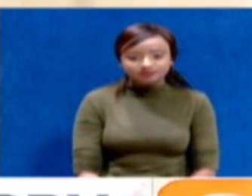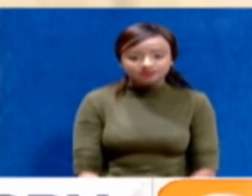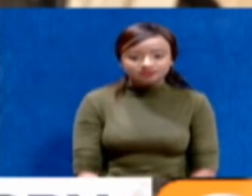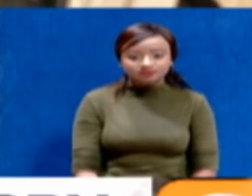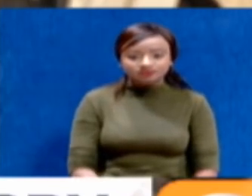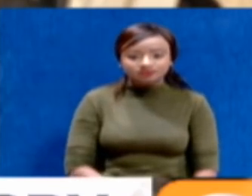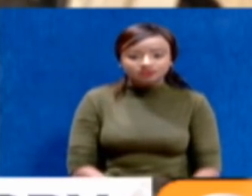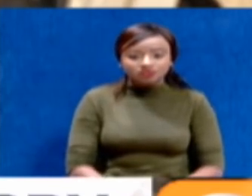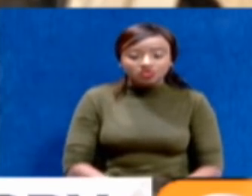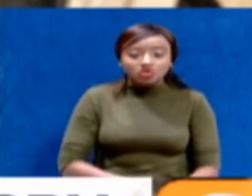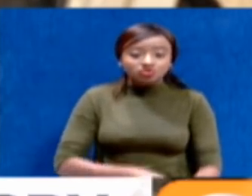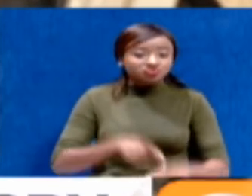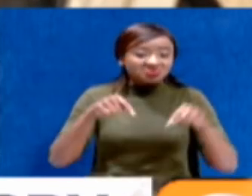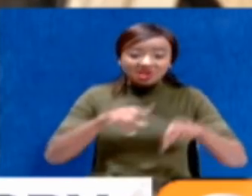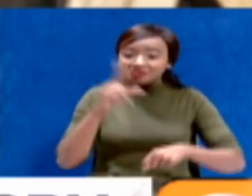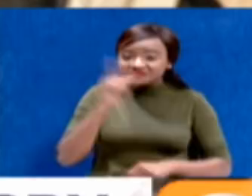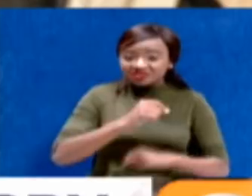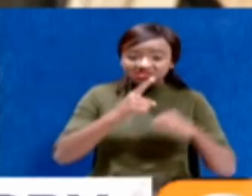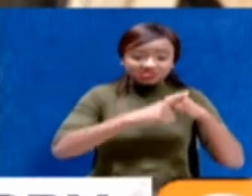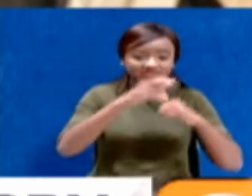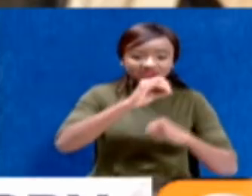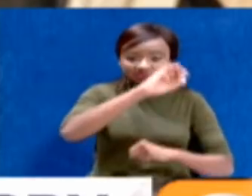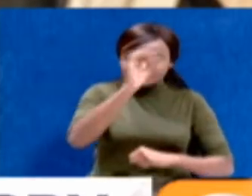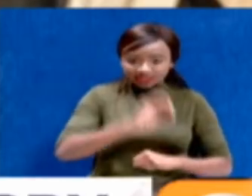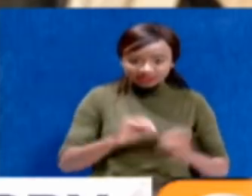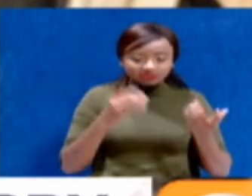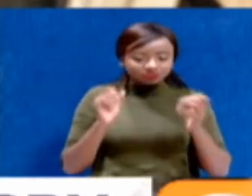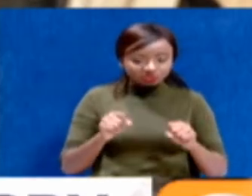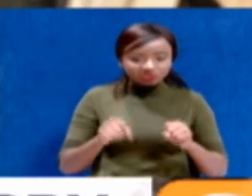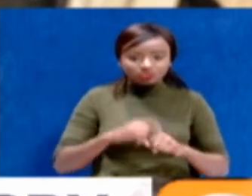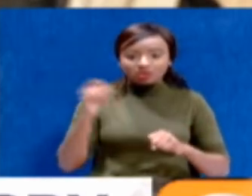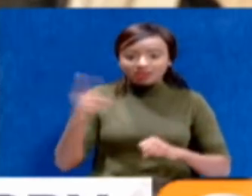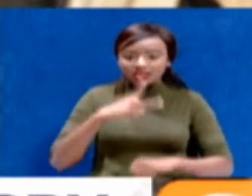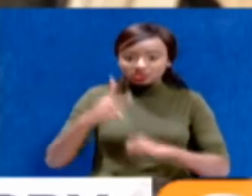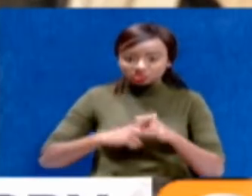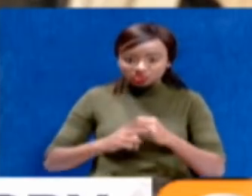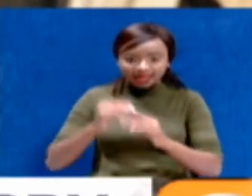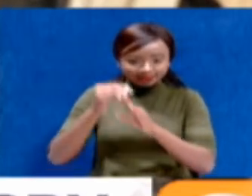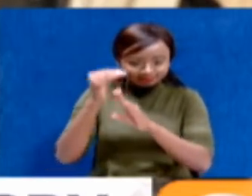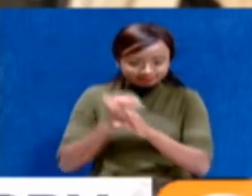The bus is currently at 60% complete and is expected to be finished by the end of July.